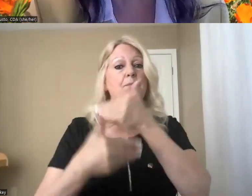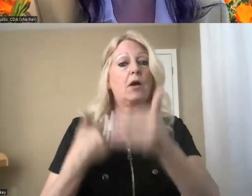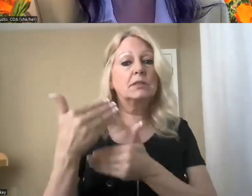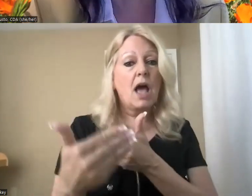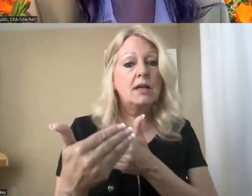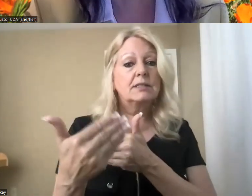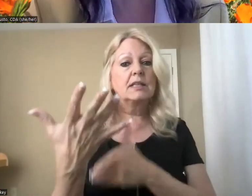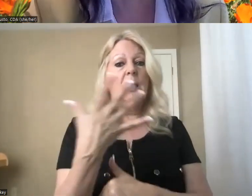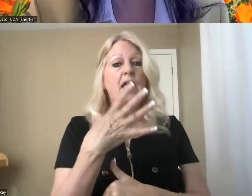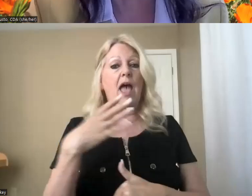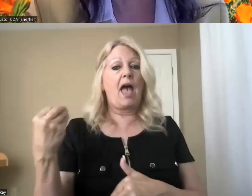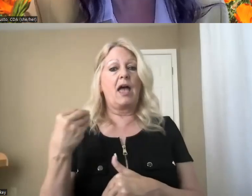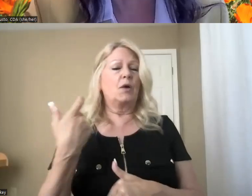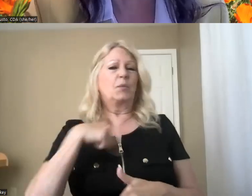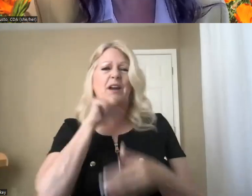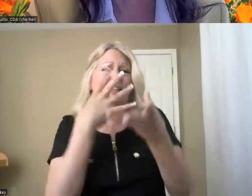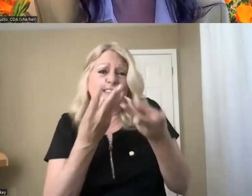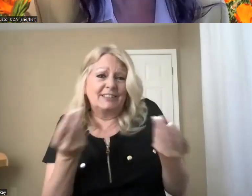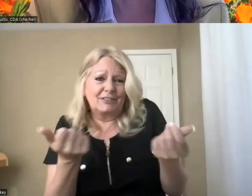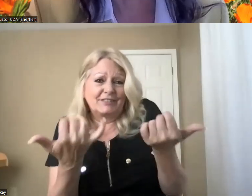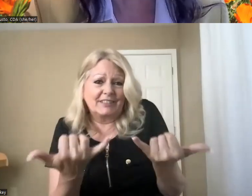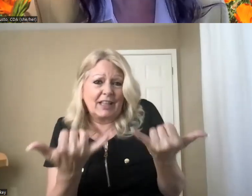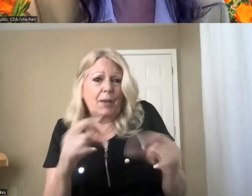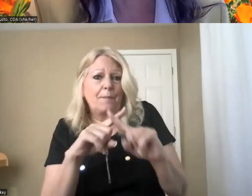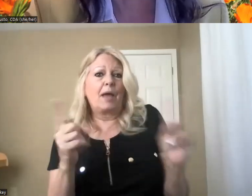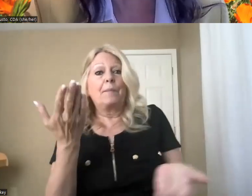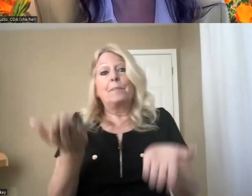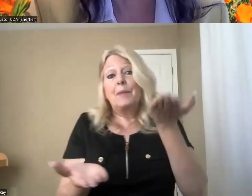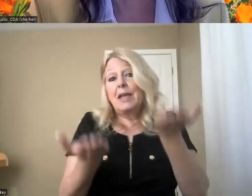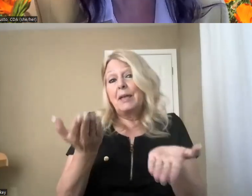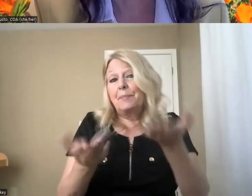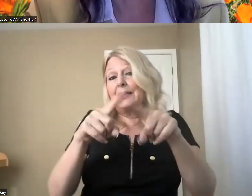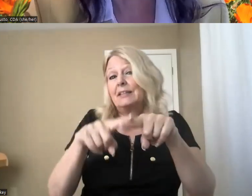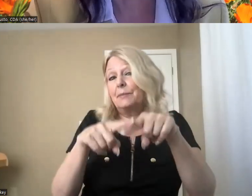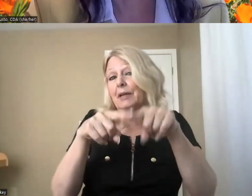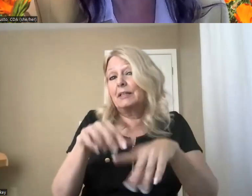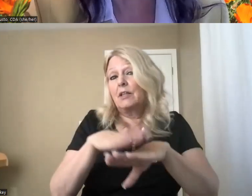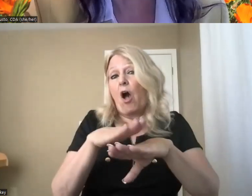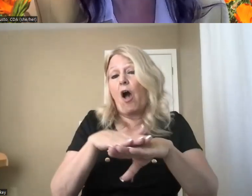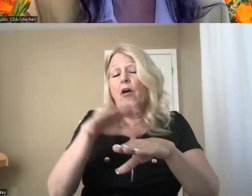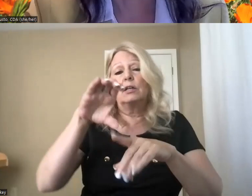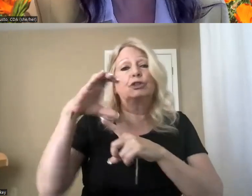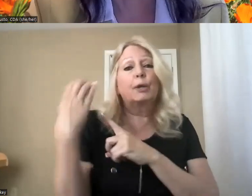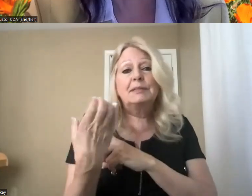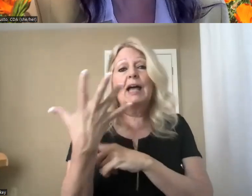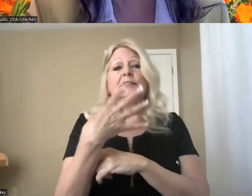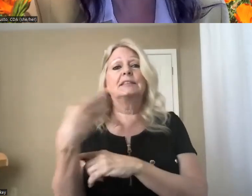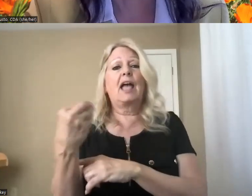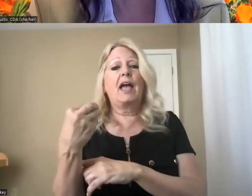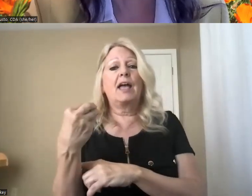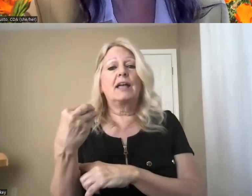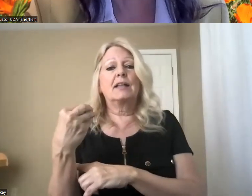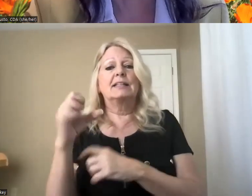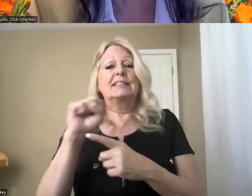and certainly not here to solve it today, but just thought, maybe it depends on the circumstance and the situation and the systems that we're talking about,